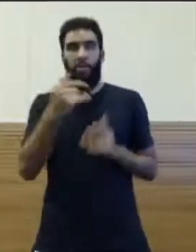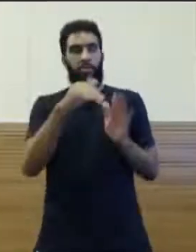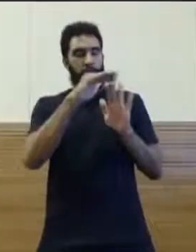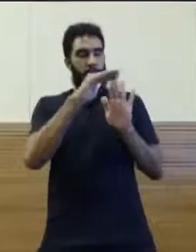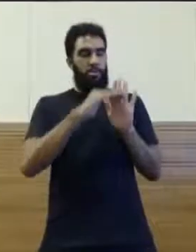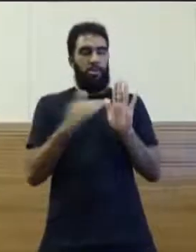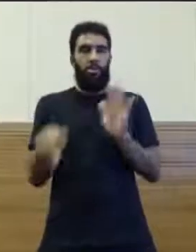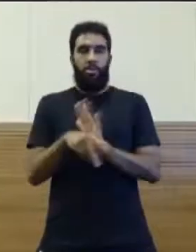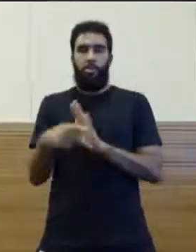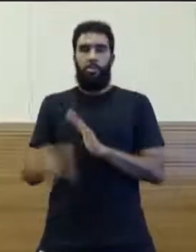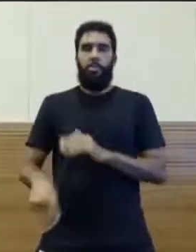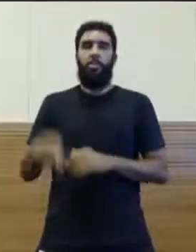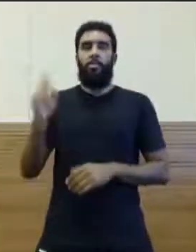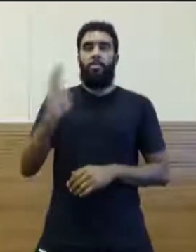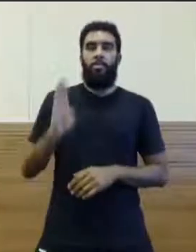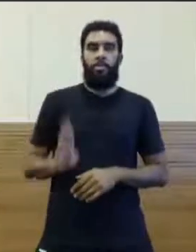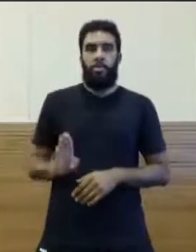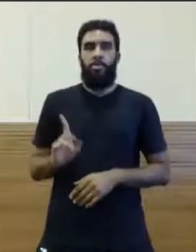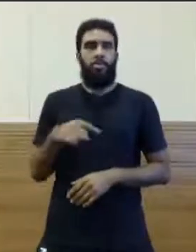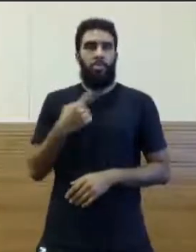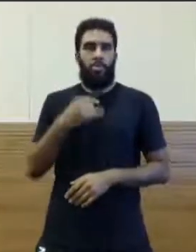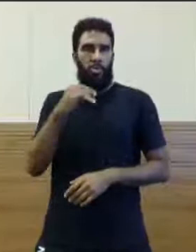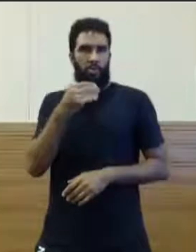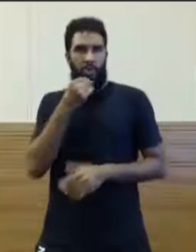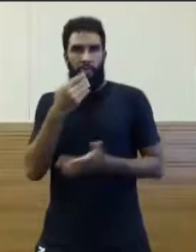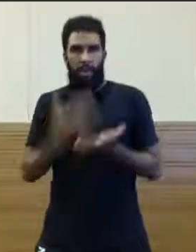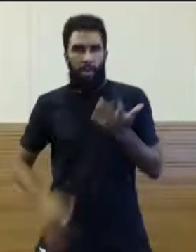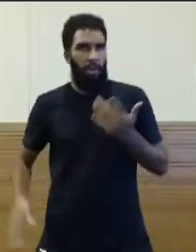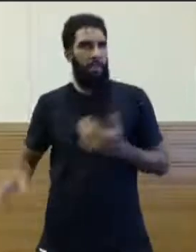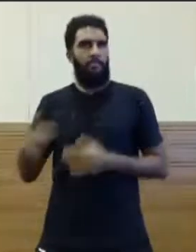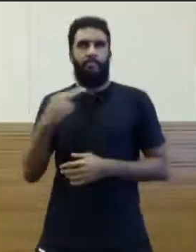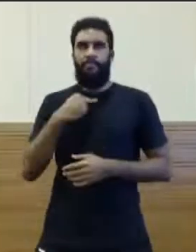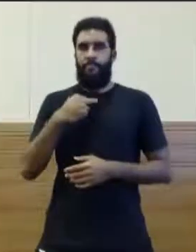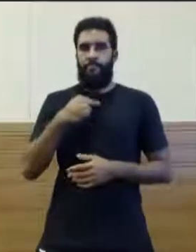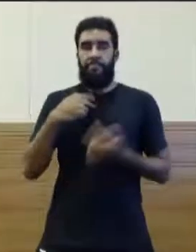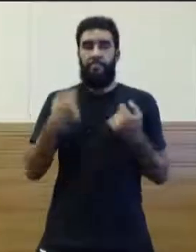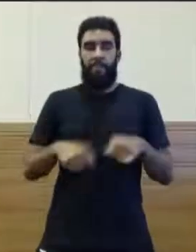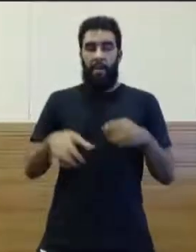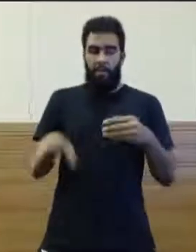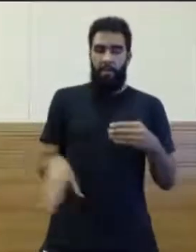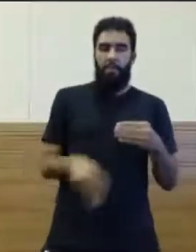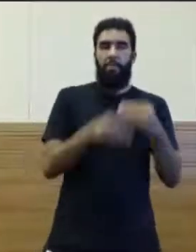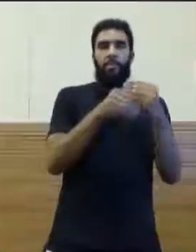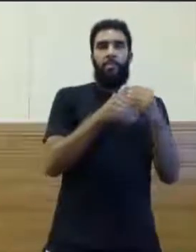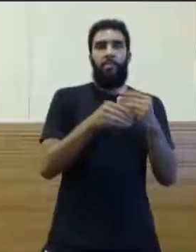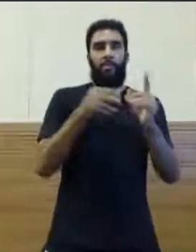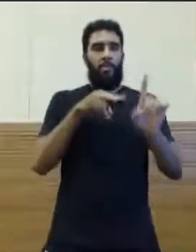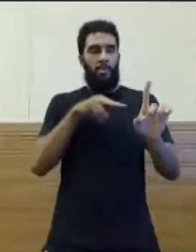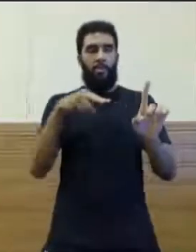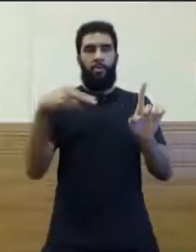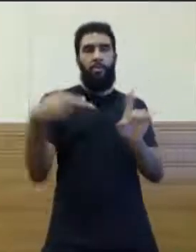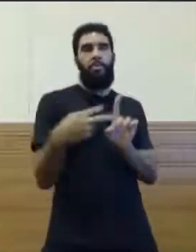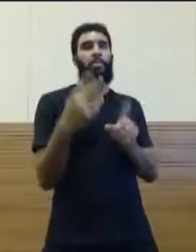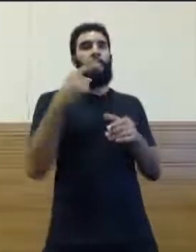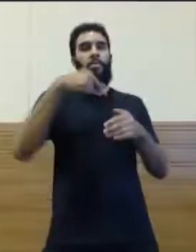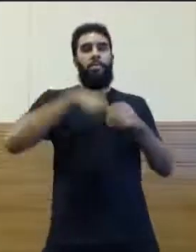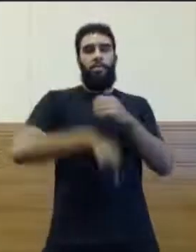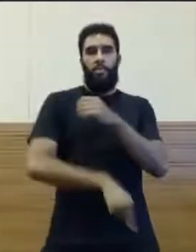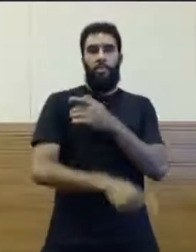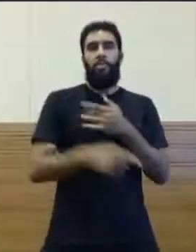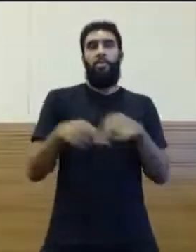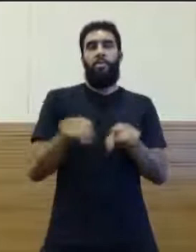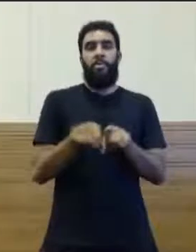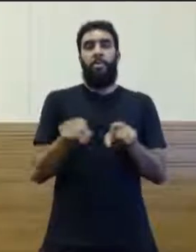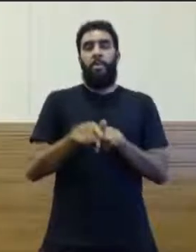And we were enchanted with the Brazilian guidelines, and to have the opportunity to have this